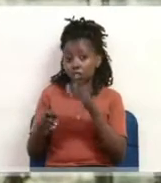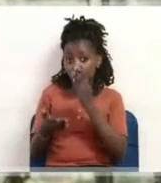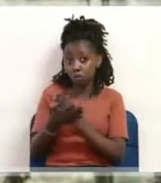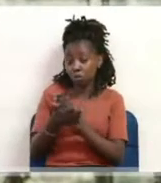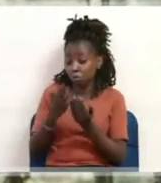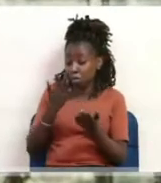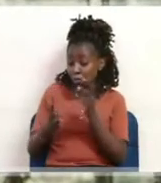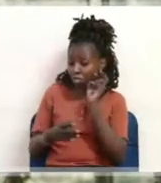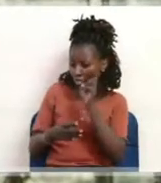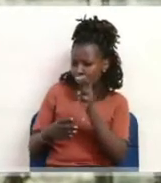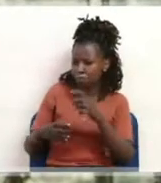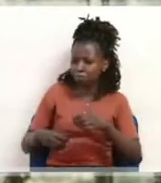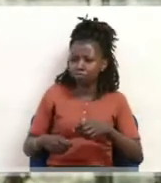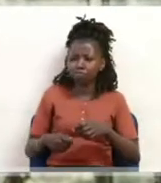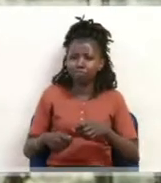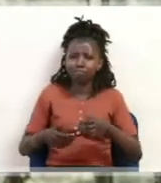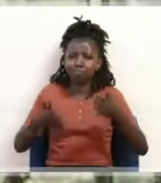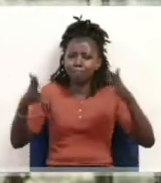Fantastic, isn't it?